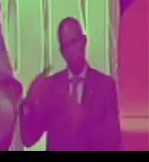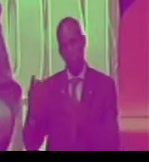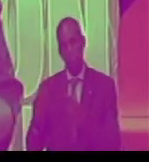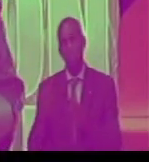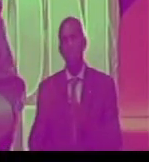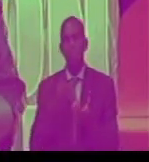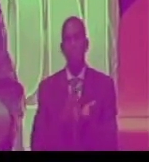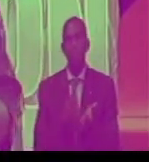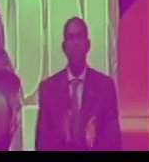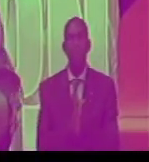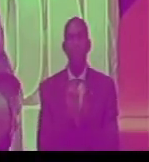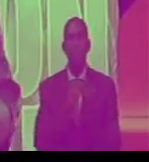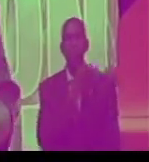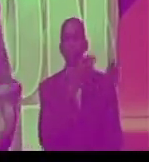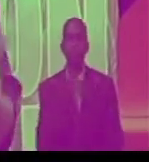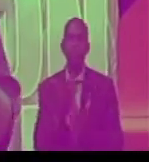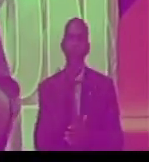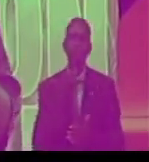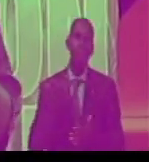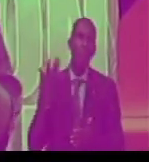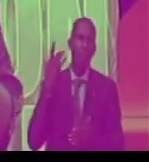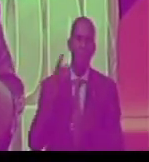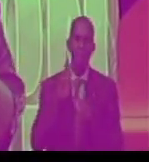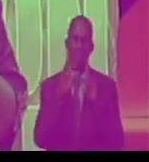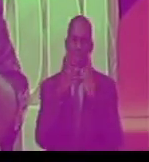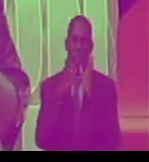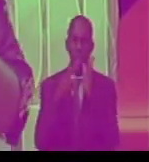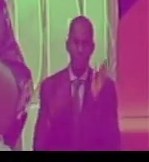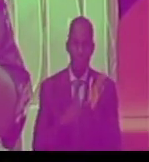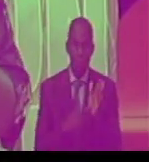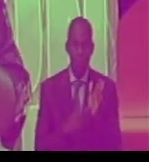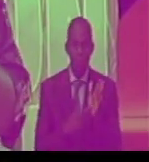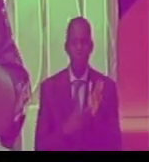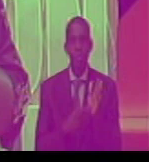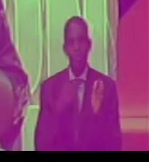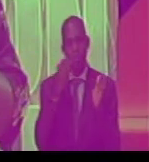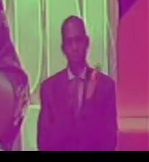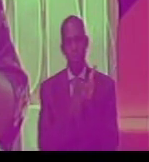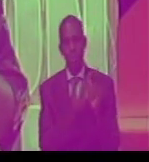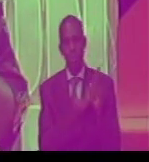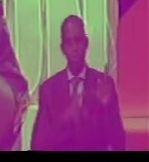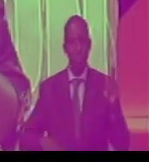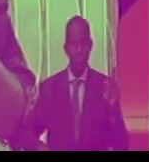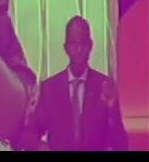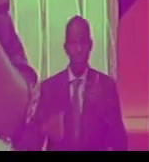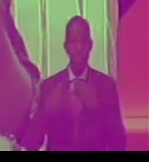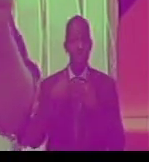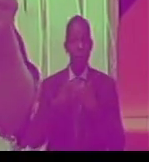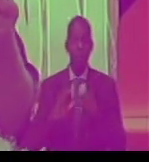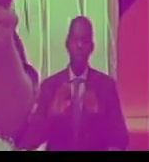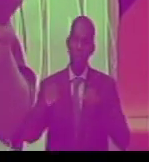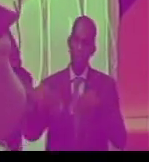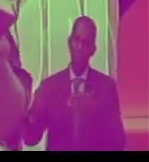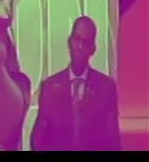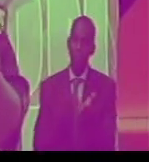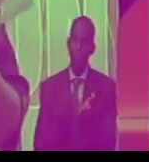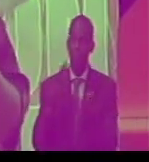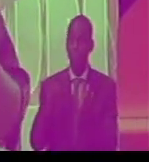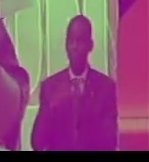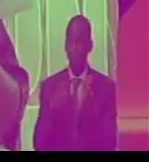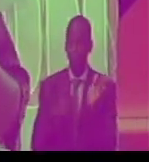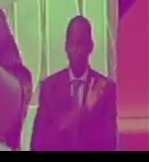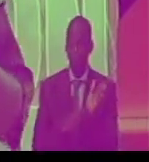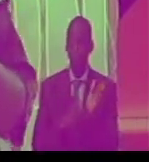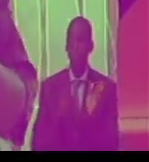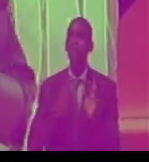on Monday. I went back on Monday. He asked me to bring the previous test scan, and this is the scan. Praise the